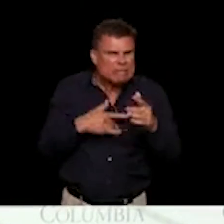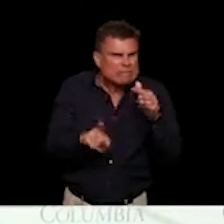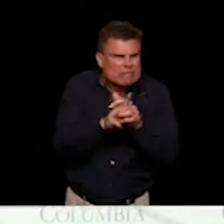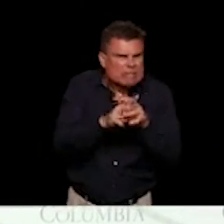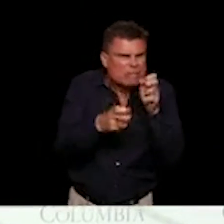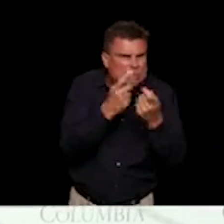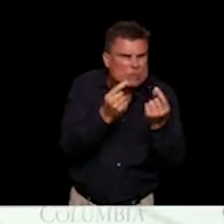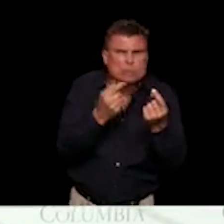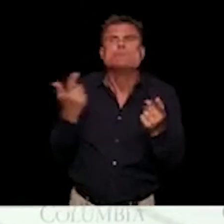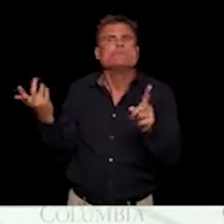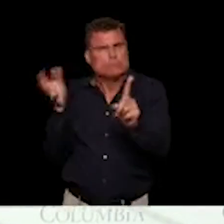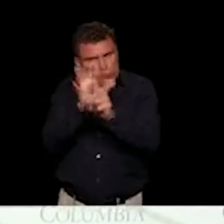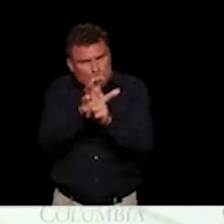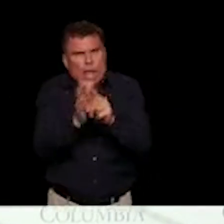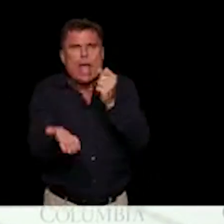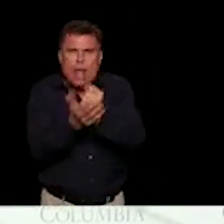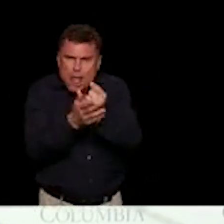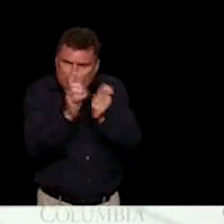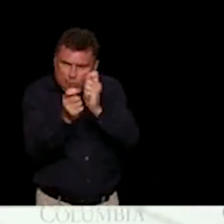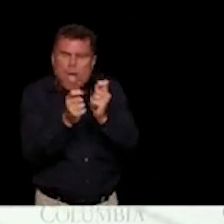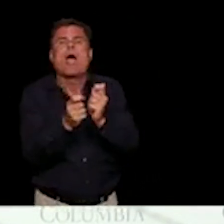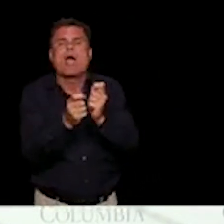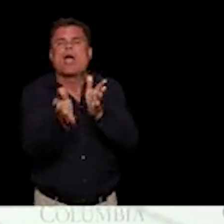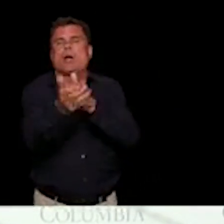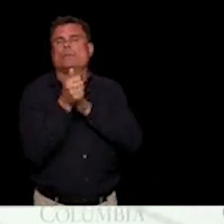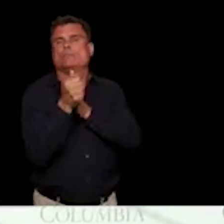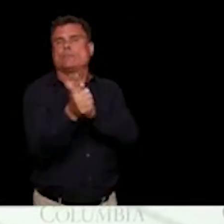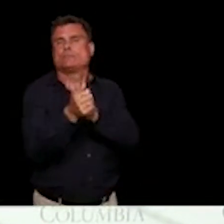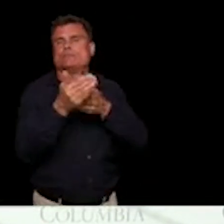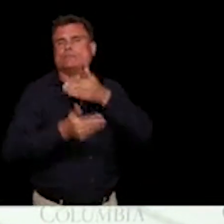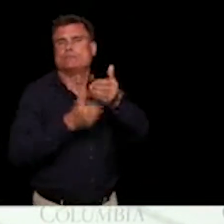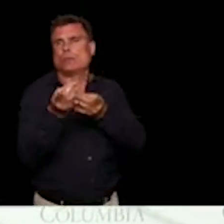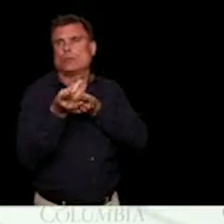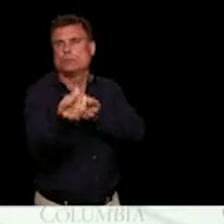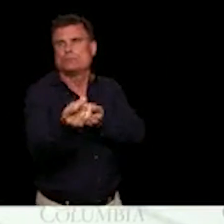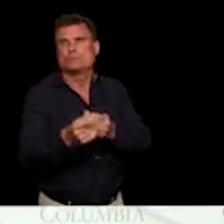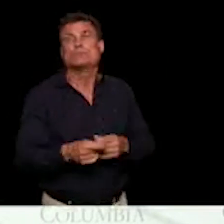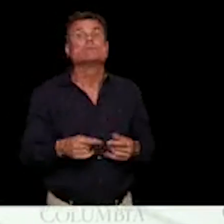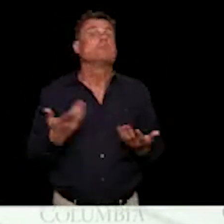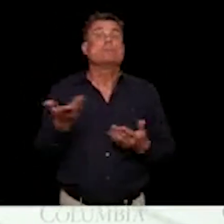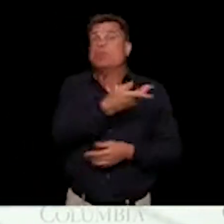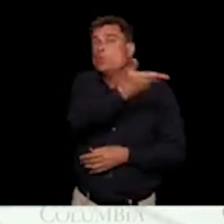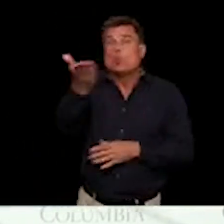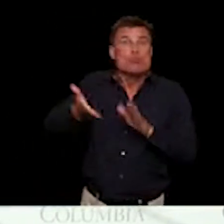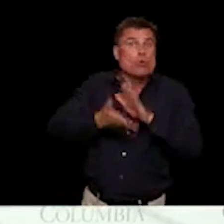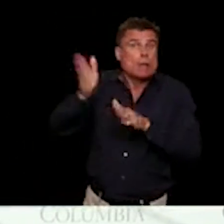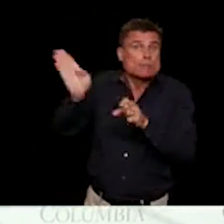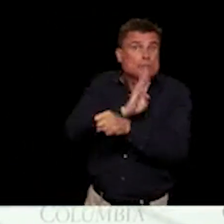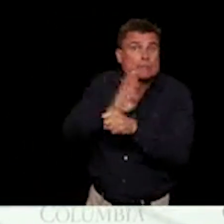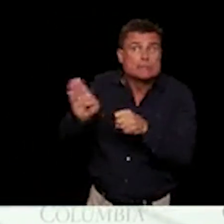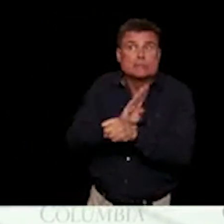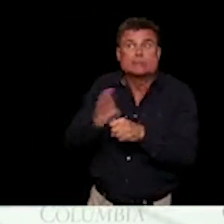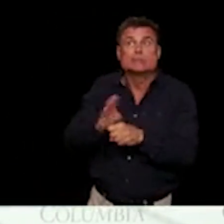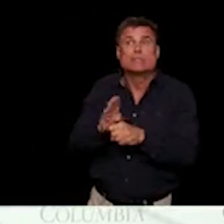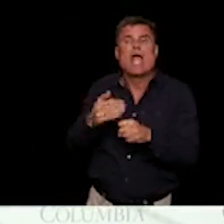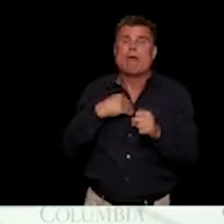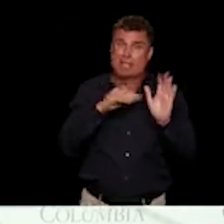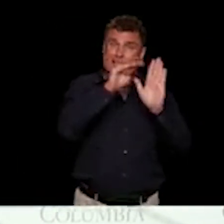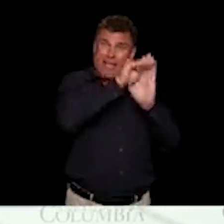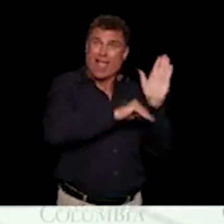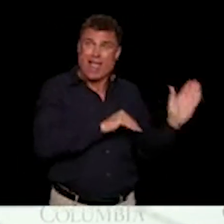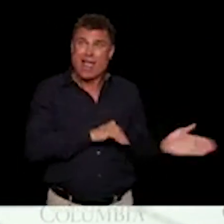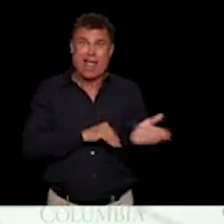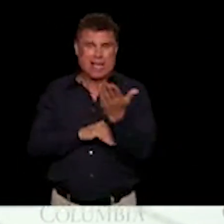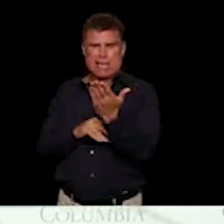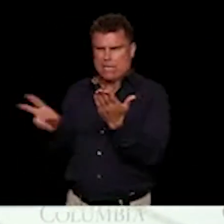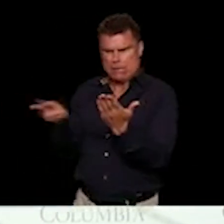healthcare institutions, the day-to-day problem-solving of how do I make that happen and still function, and still make sure that I deliver the services that I need to